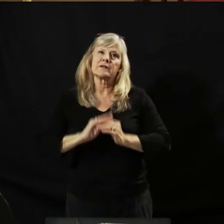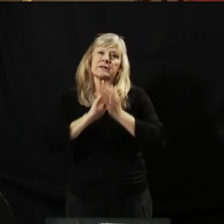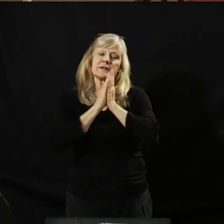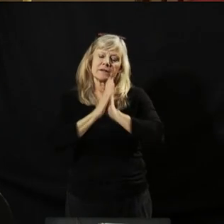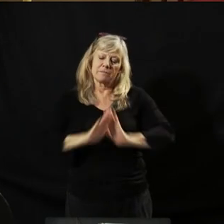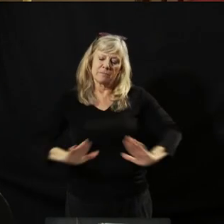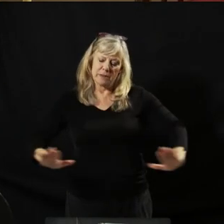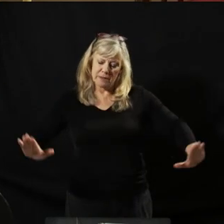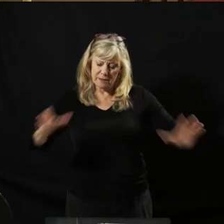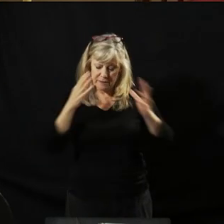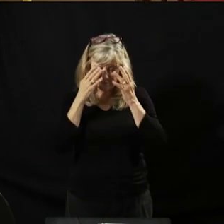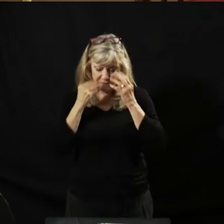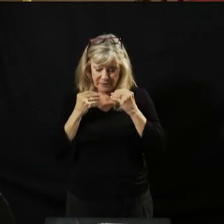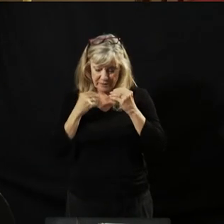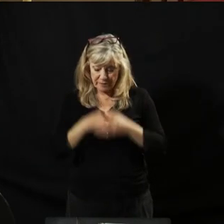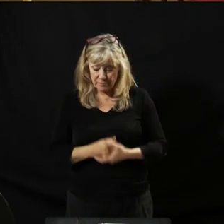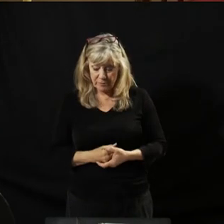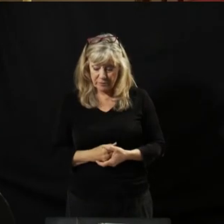peace.